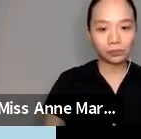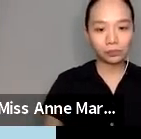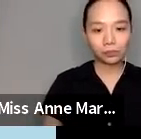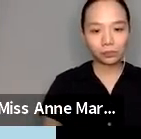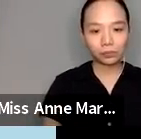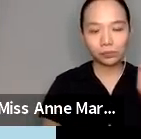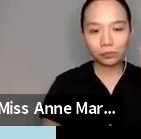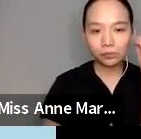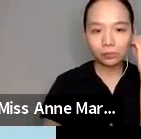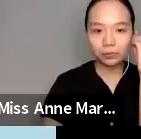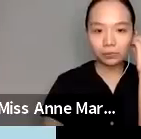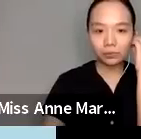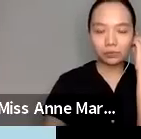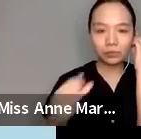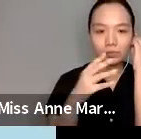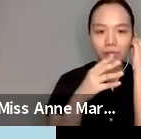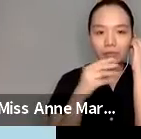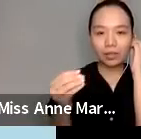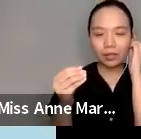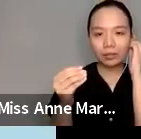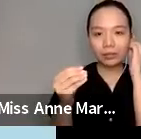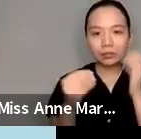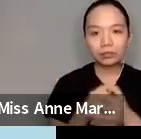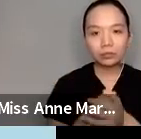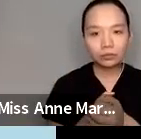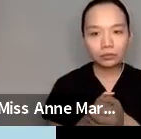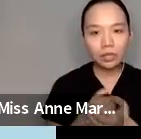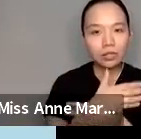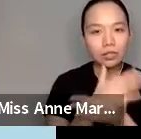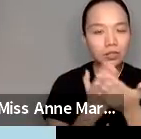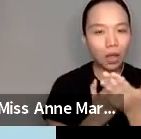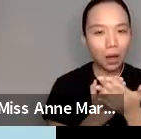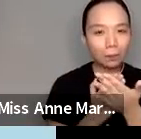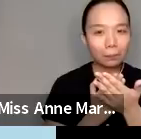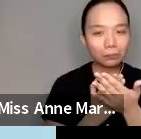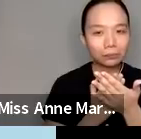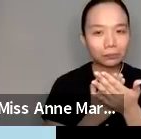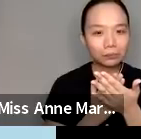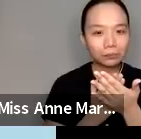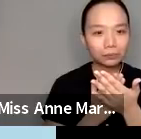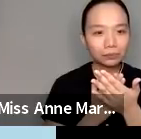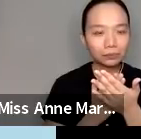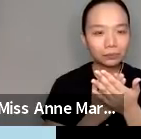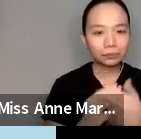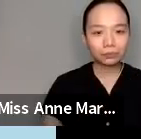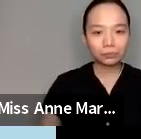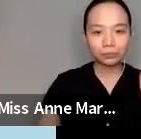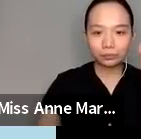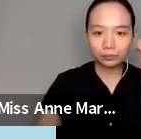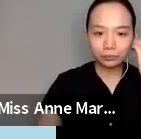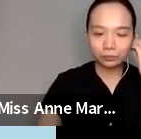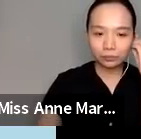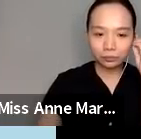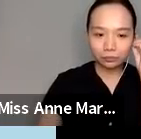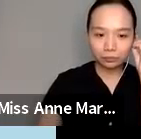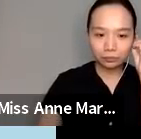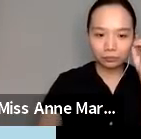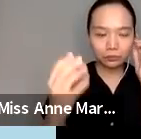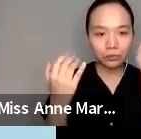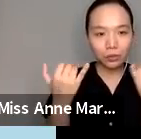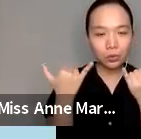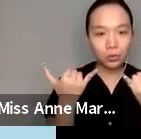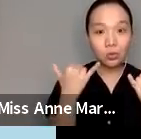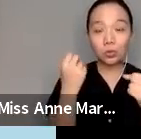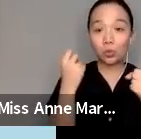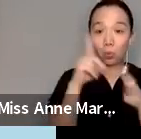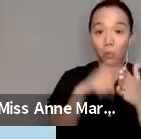is quite different in some aspects. So what I would like to